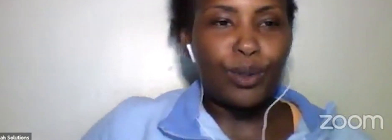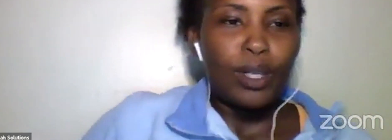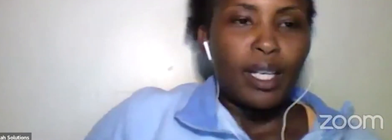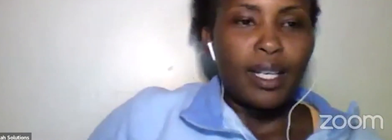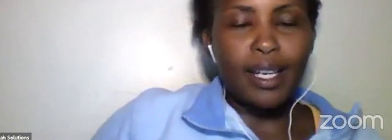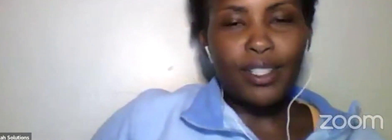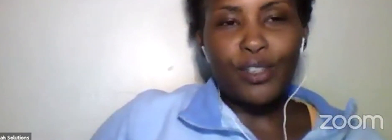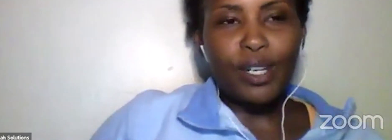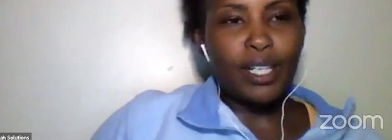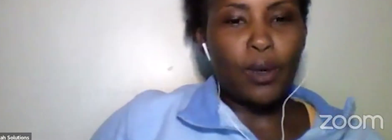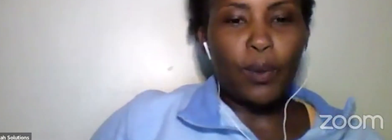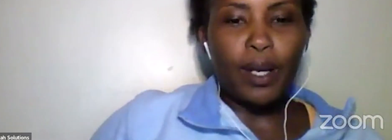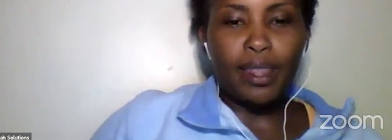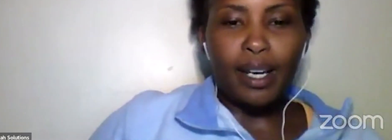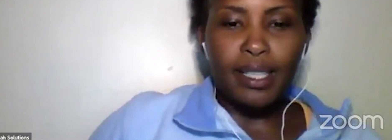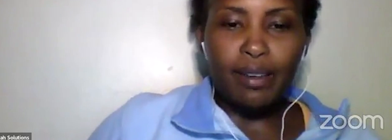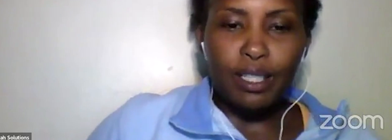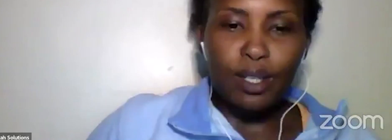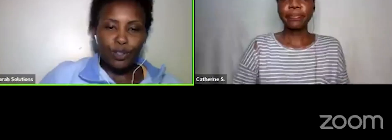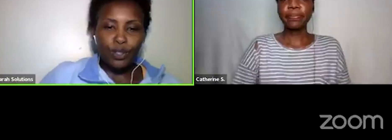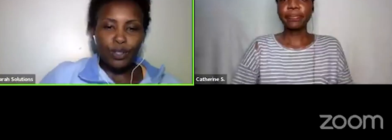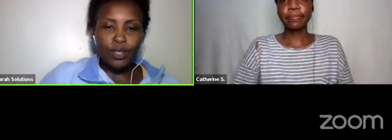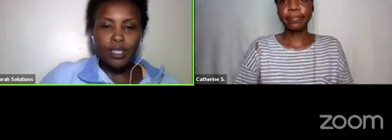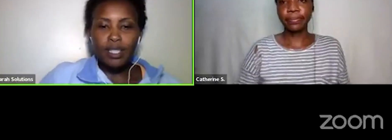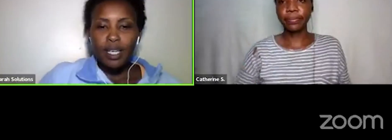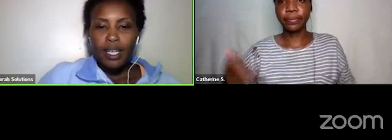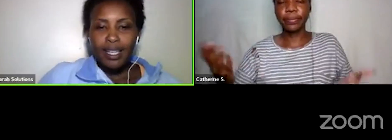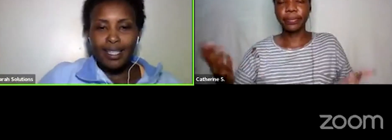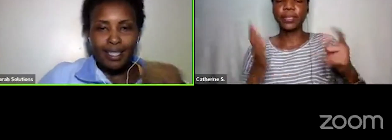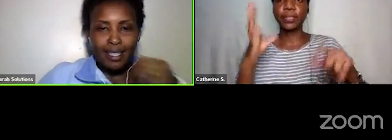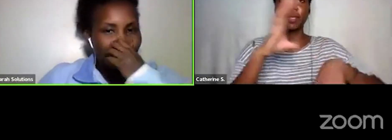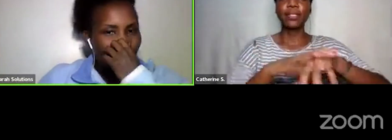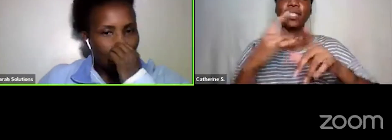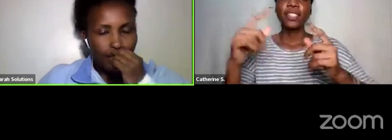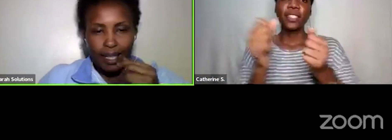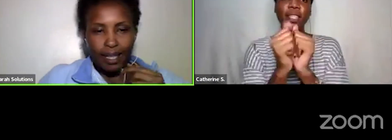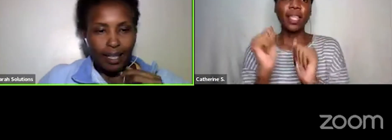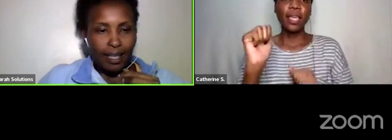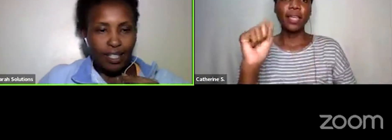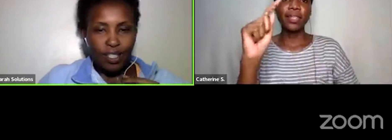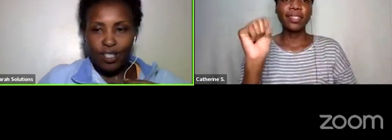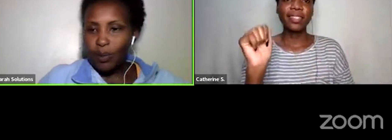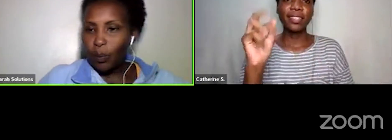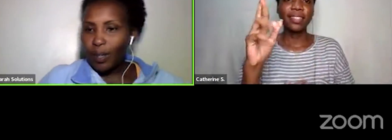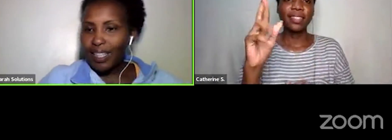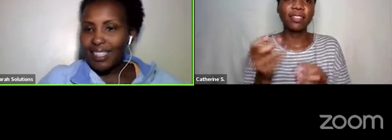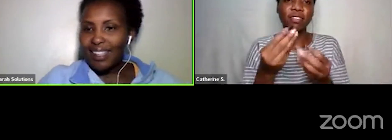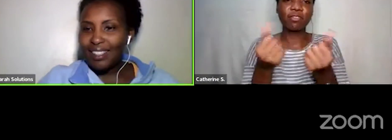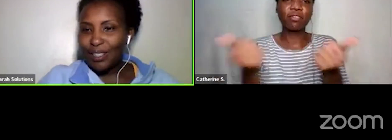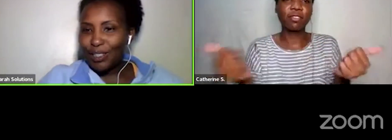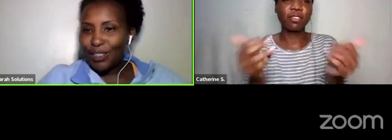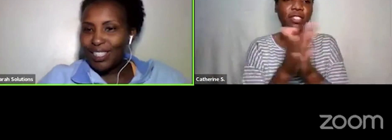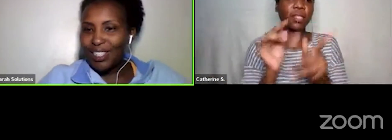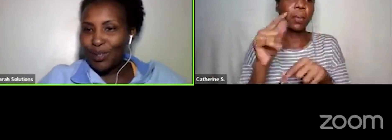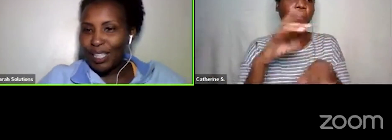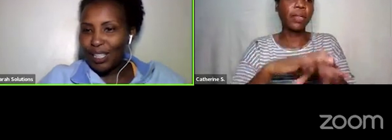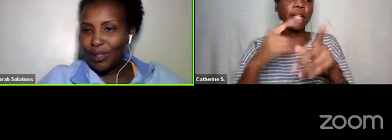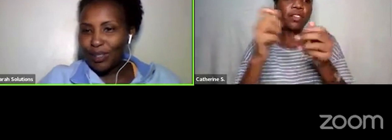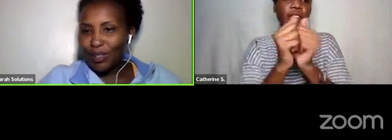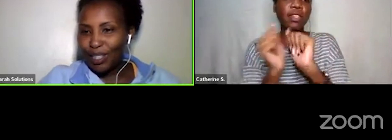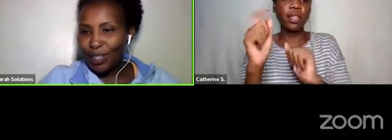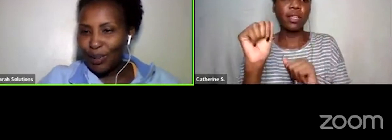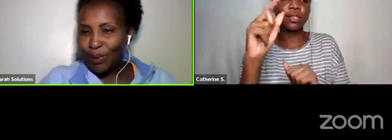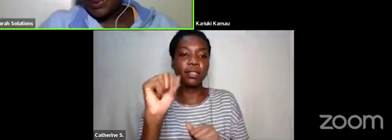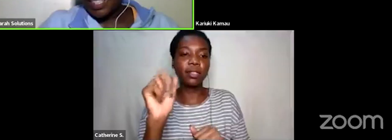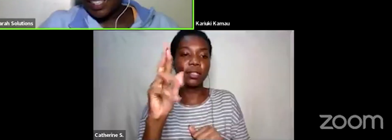welcome to Get It Right with Atara Solutions. This is Get It Right with Atara Solutions. It's really